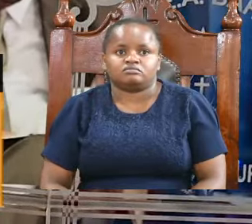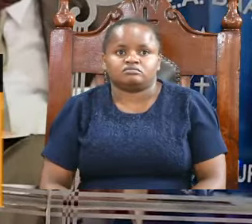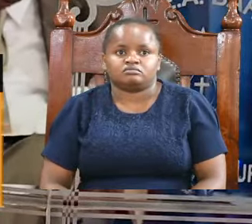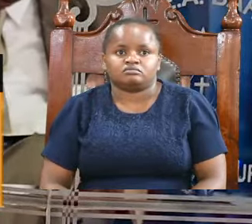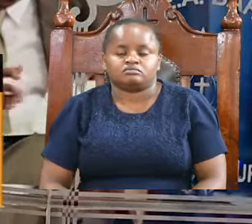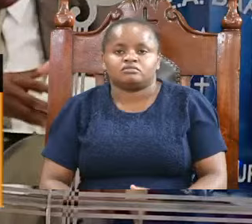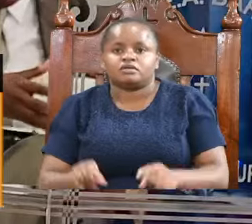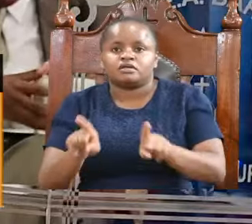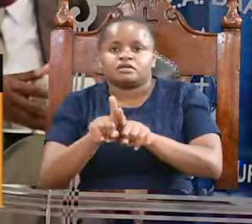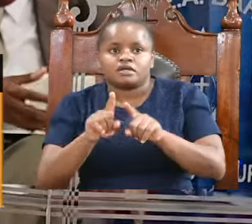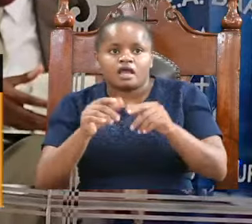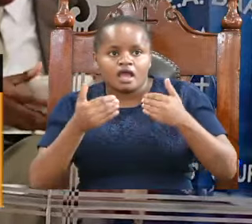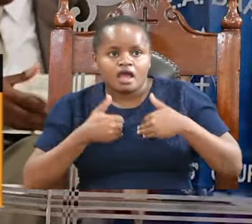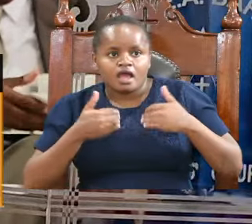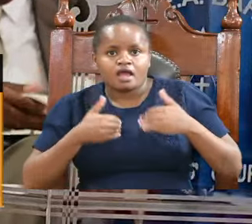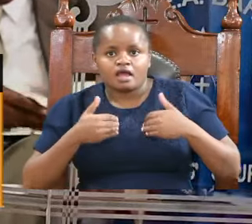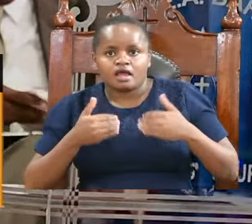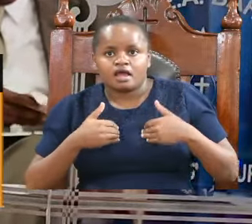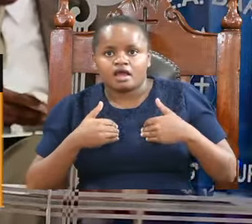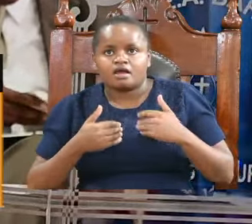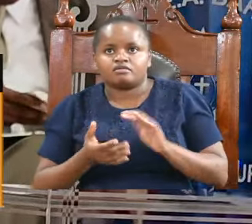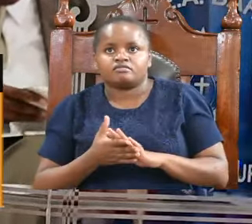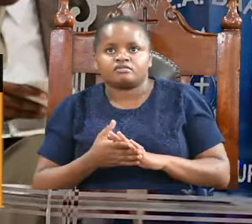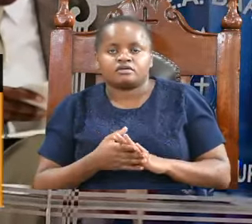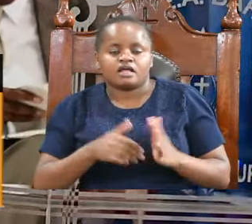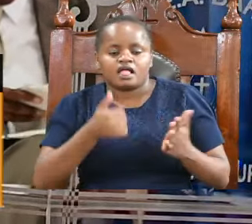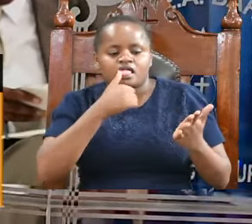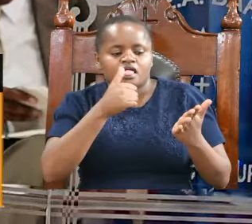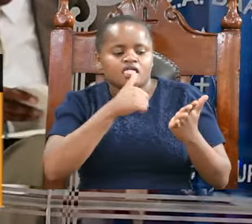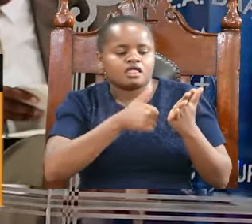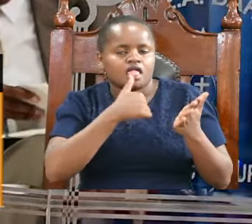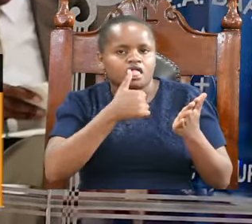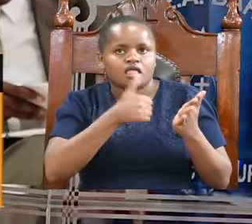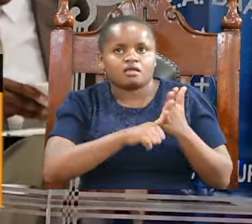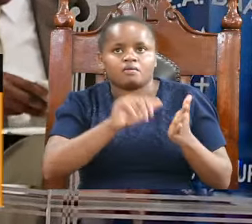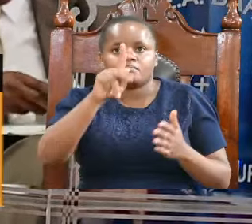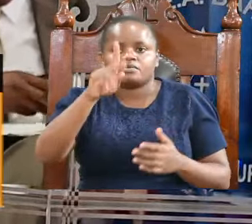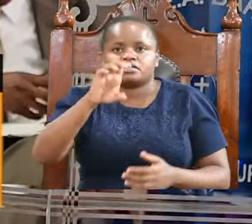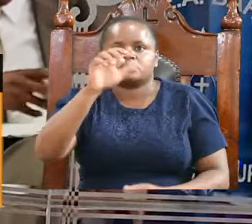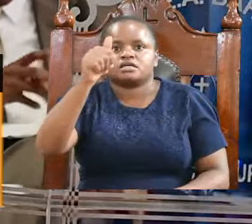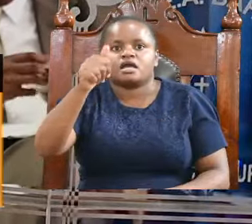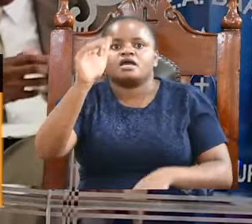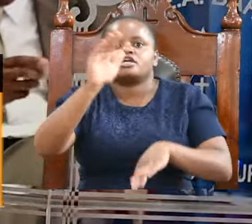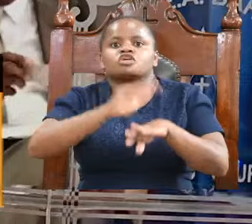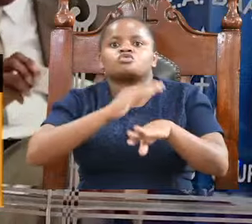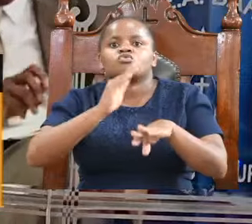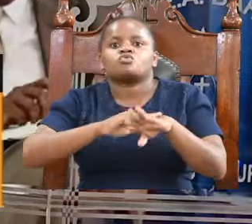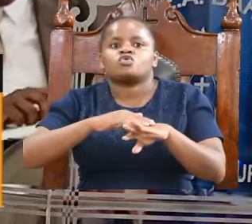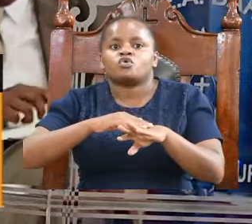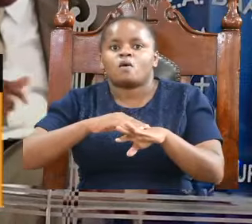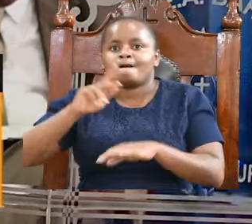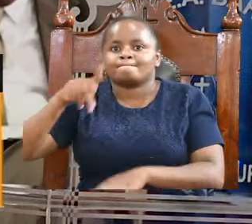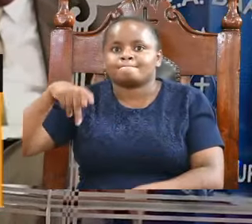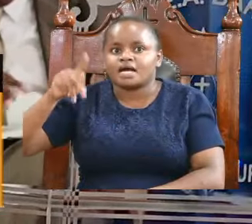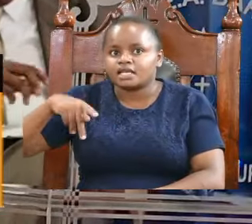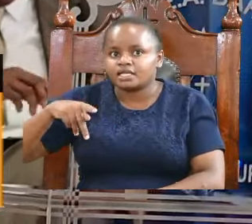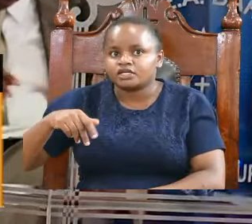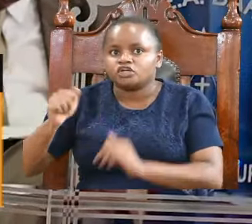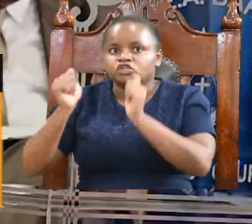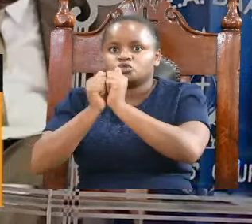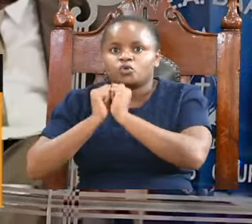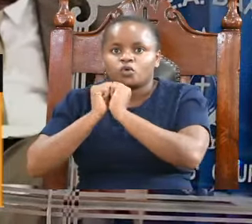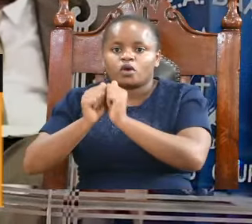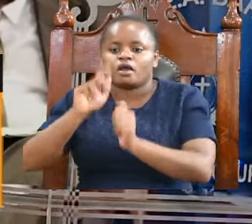We have a letter from PCA Kikuyu Presbytery. PCA Kikuyu Presbytery, in conjunction